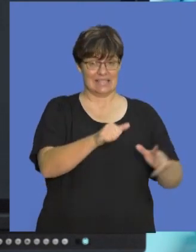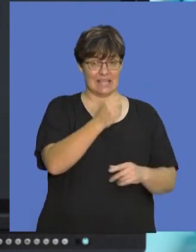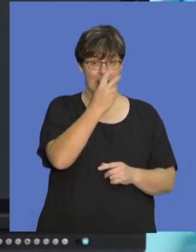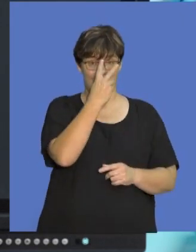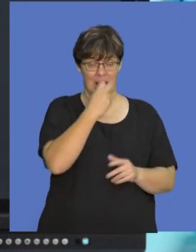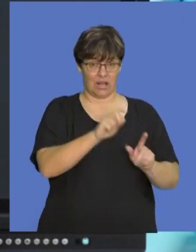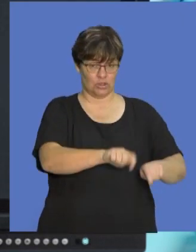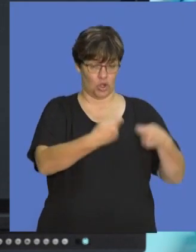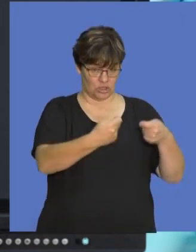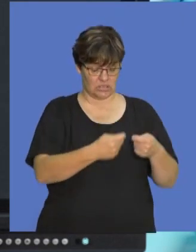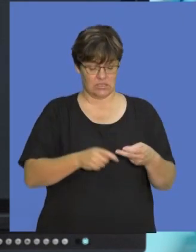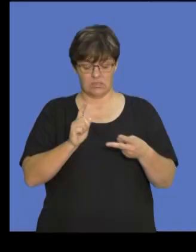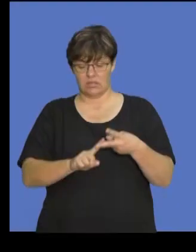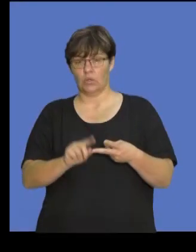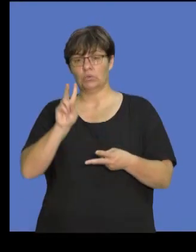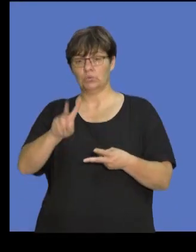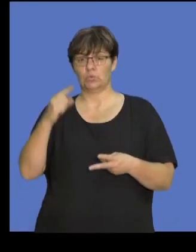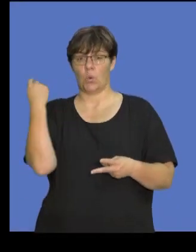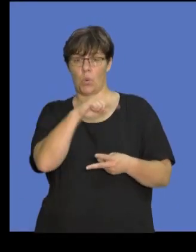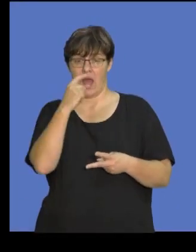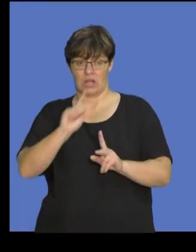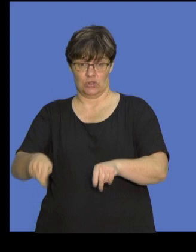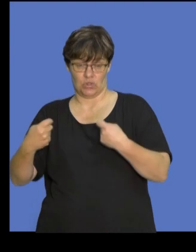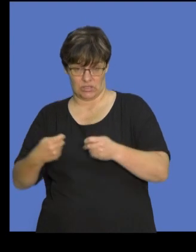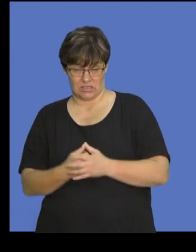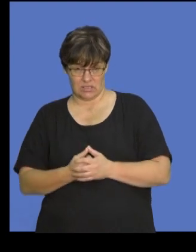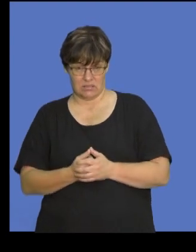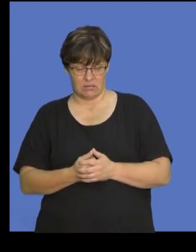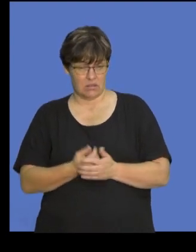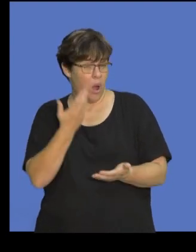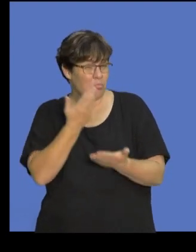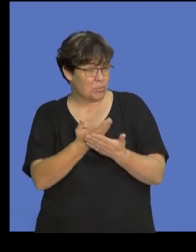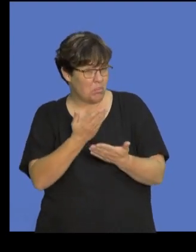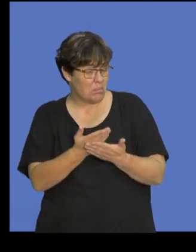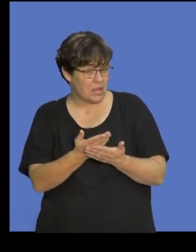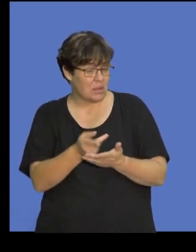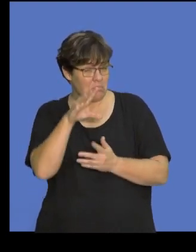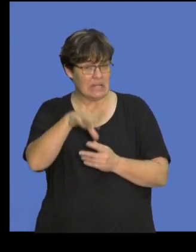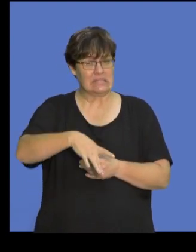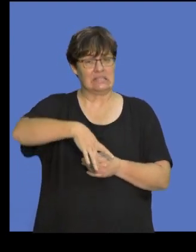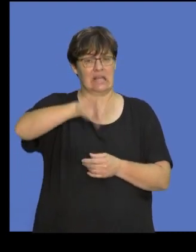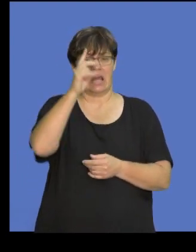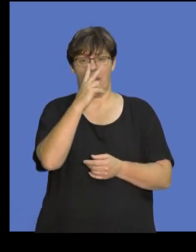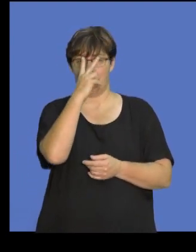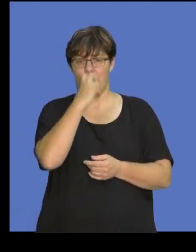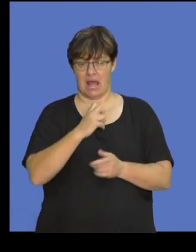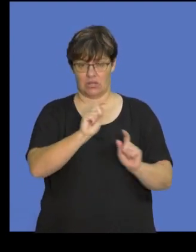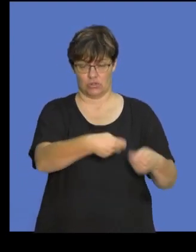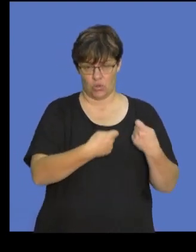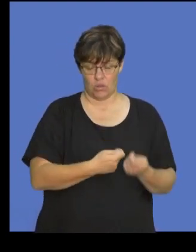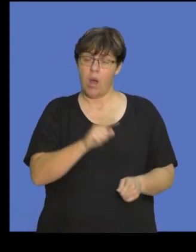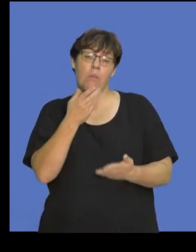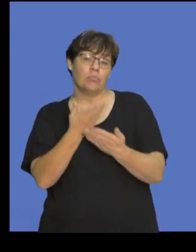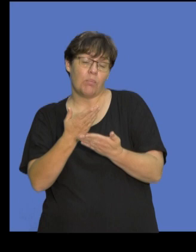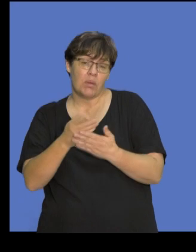I have 6 black socks and 2 white socks, what is the probability of selecting